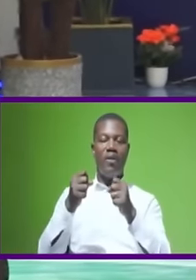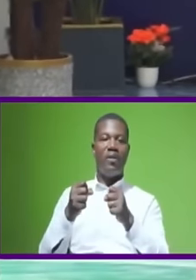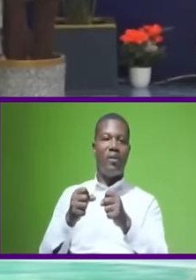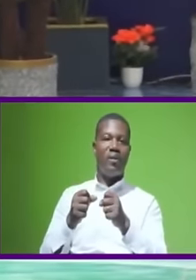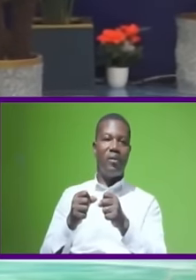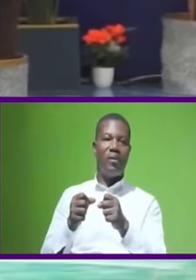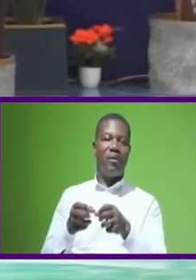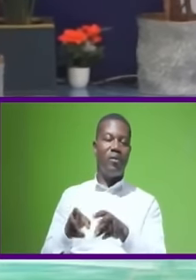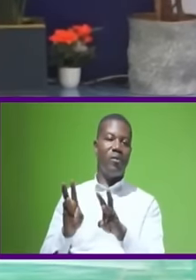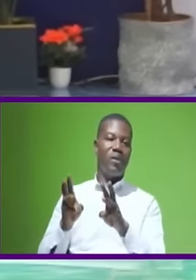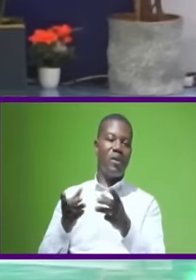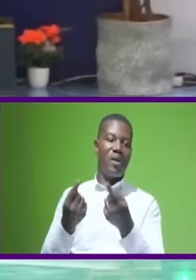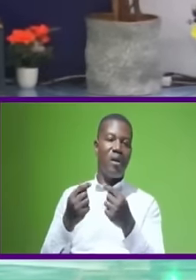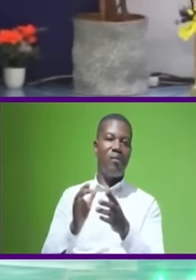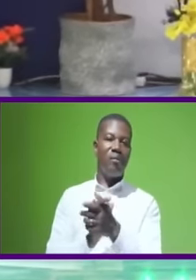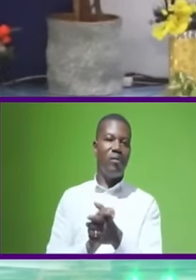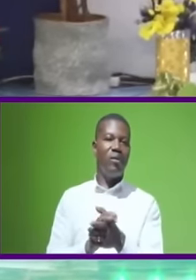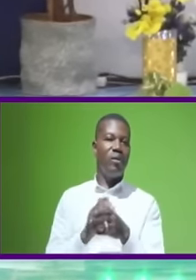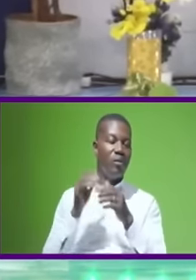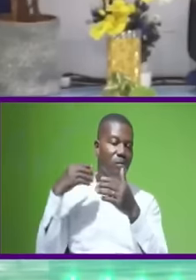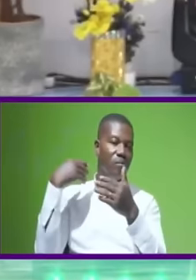That was when breakaway